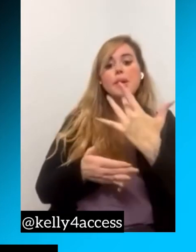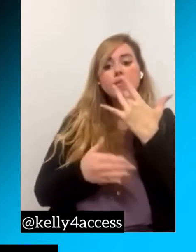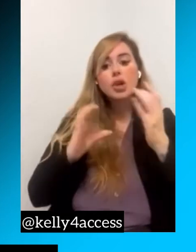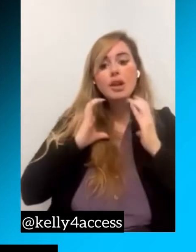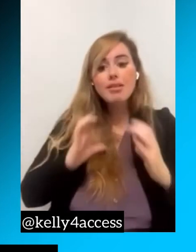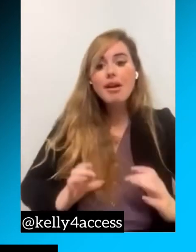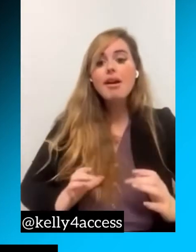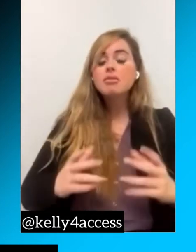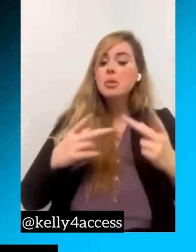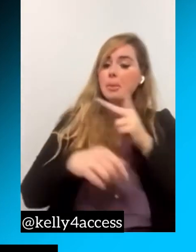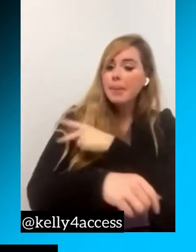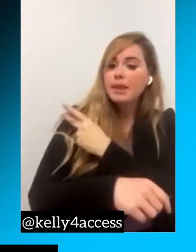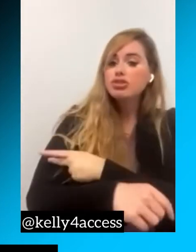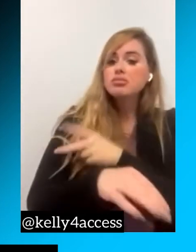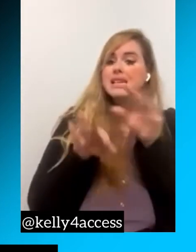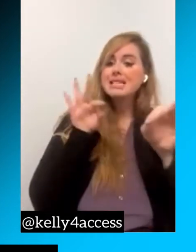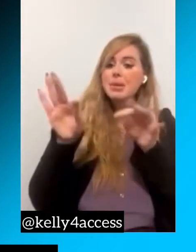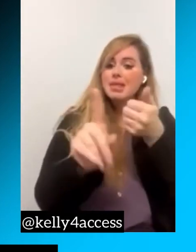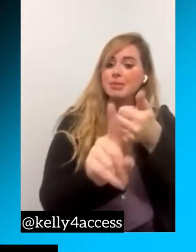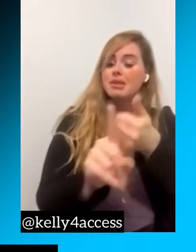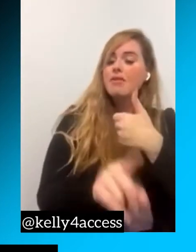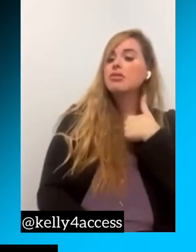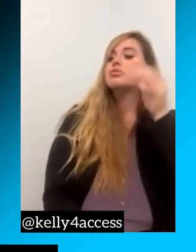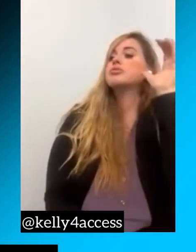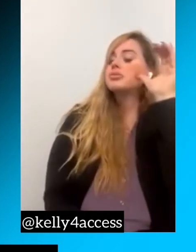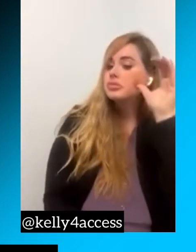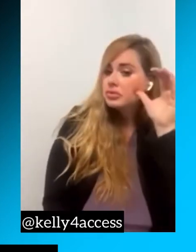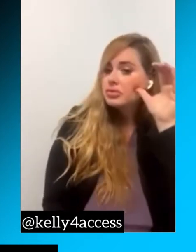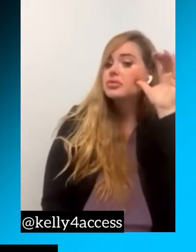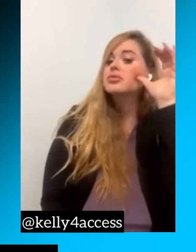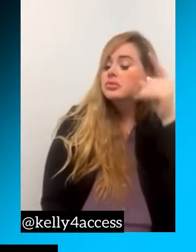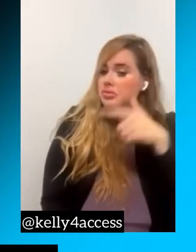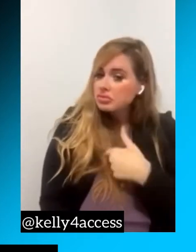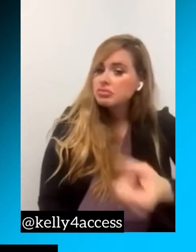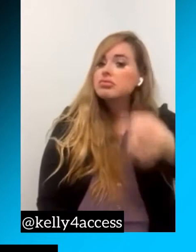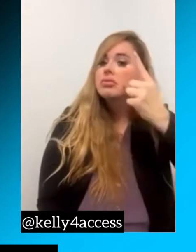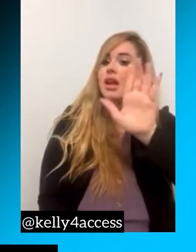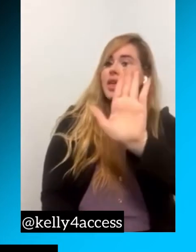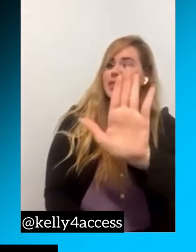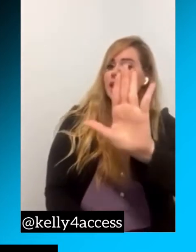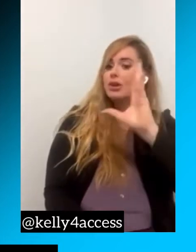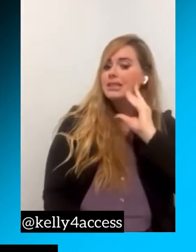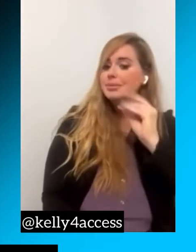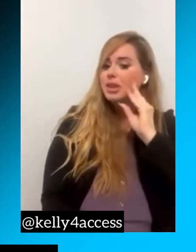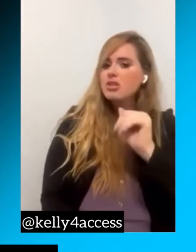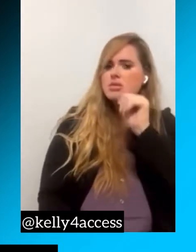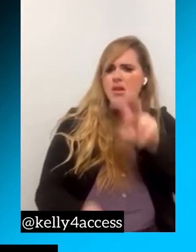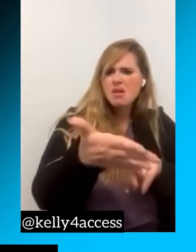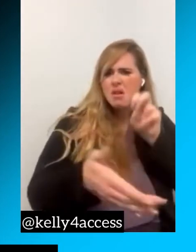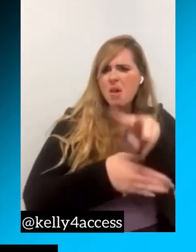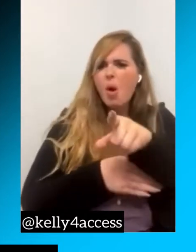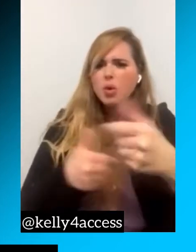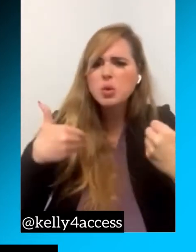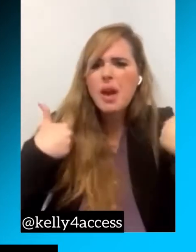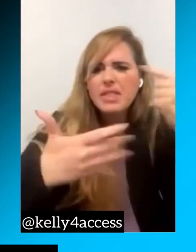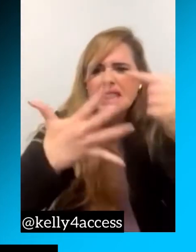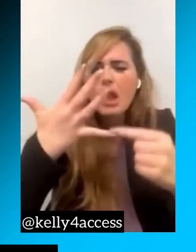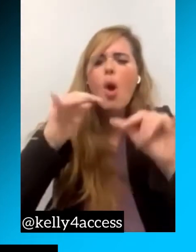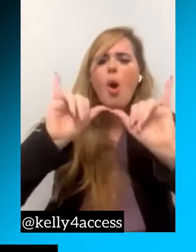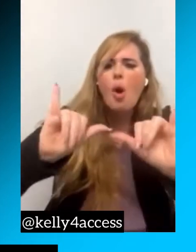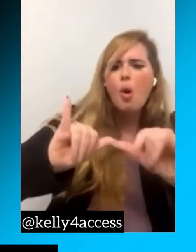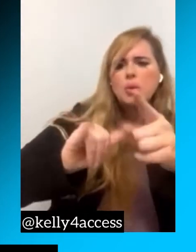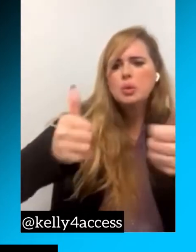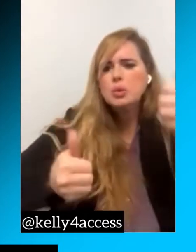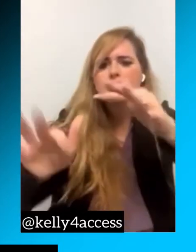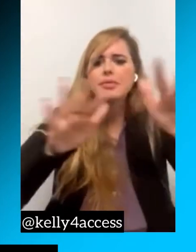patient to explain that to me so I know where they're at. Like that's just obvious to me. Yeah, exactly. Well, you'd make a